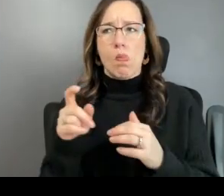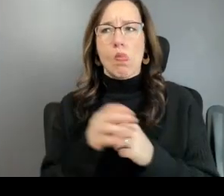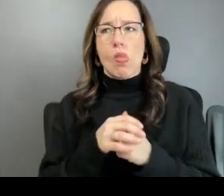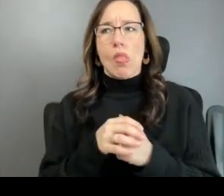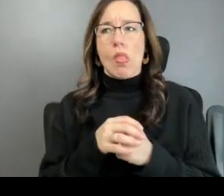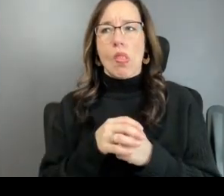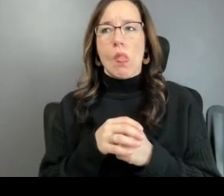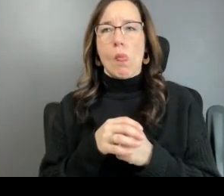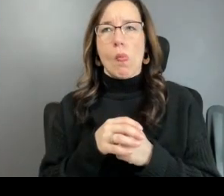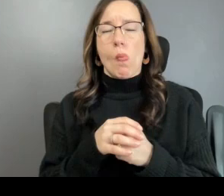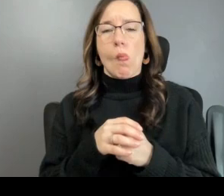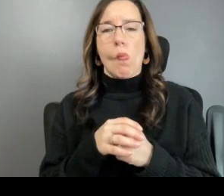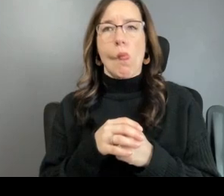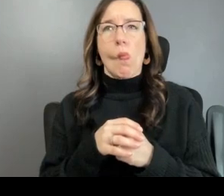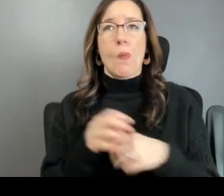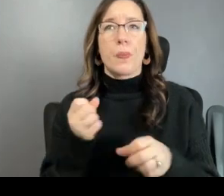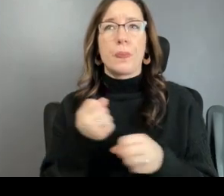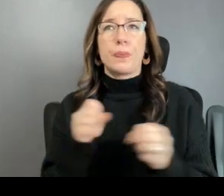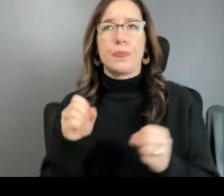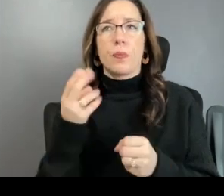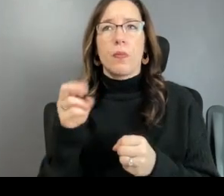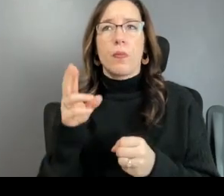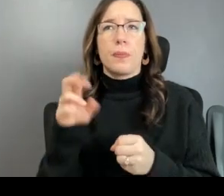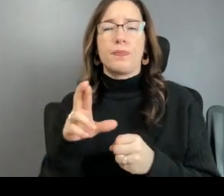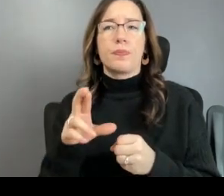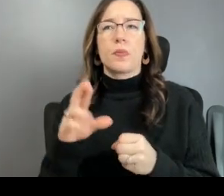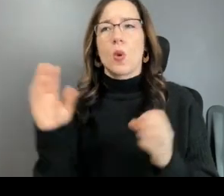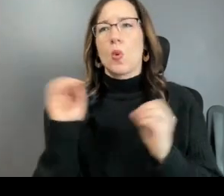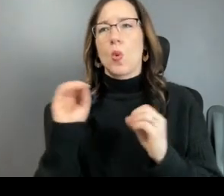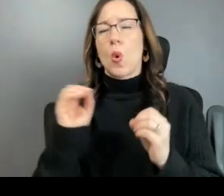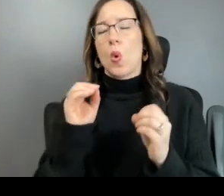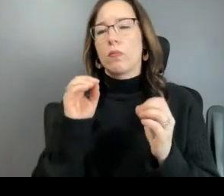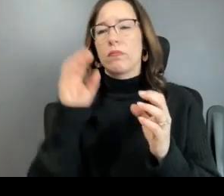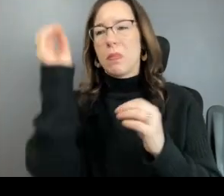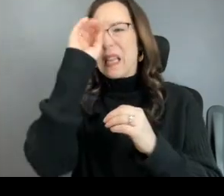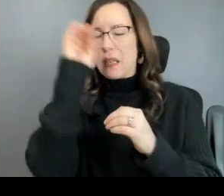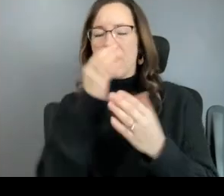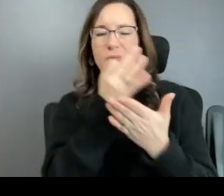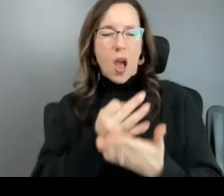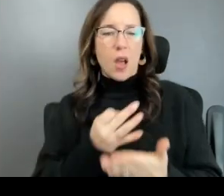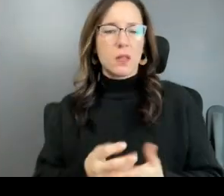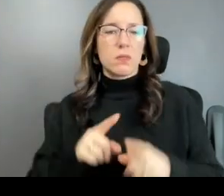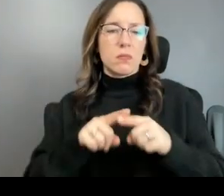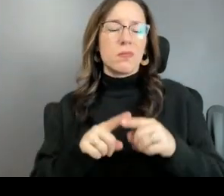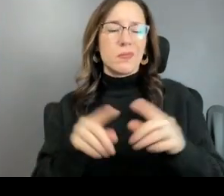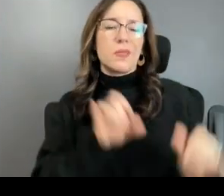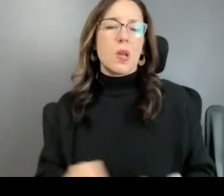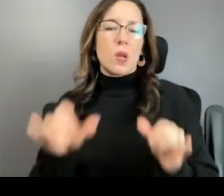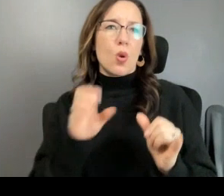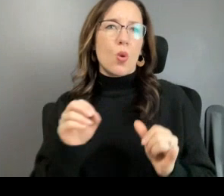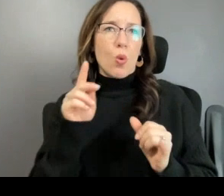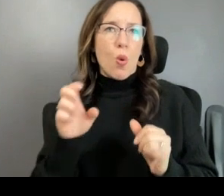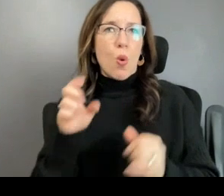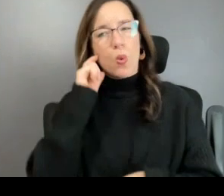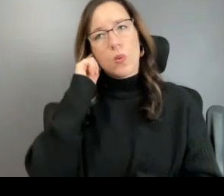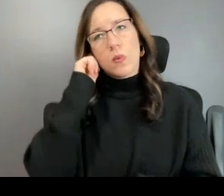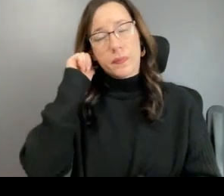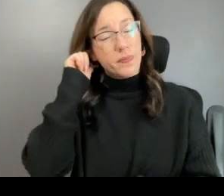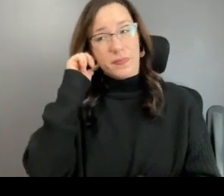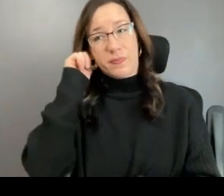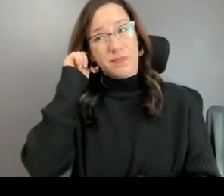safe harbor is an objective and recognized standard, guideline, or code that, if